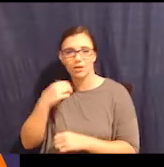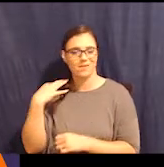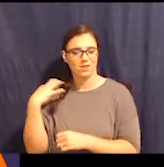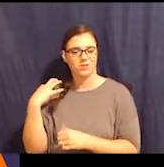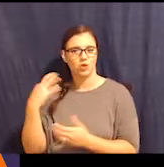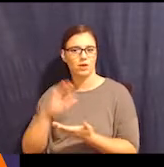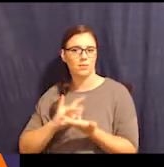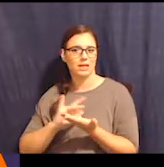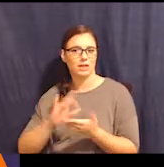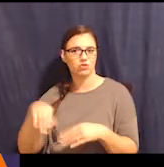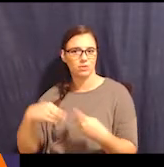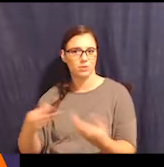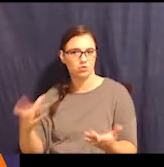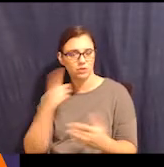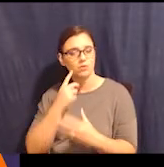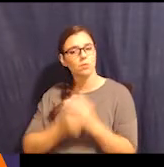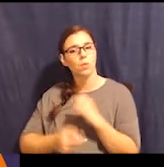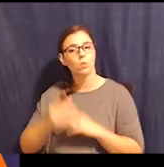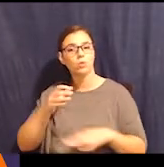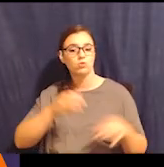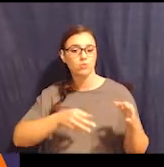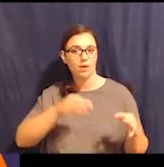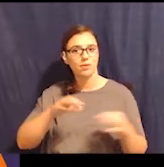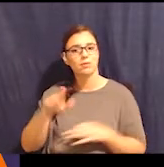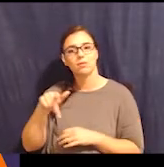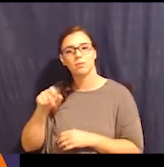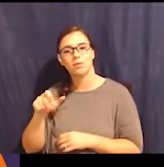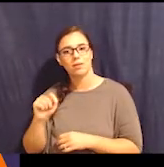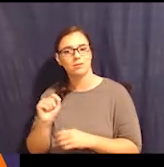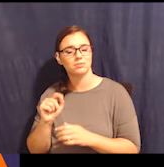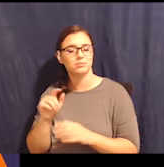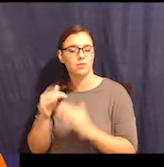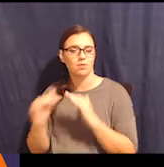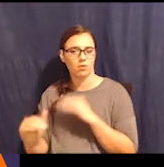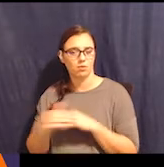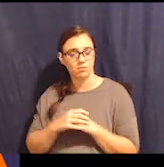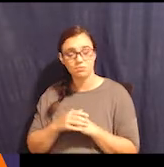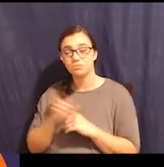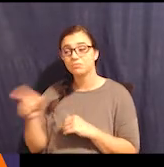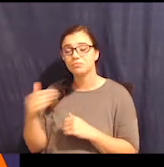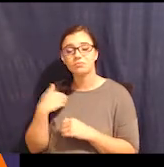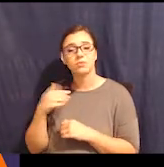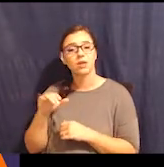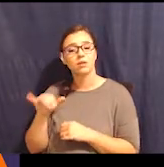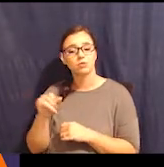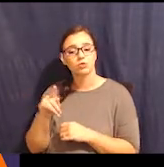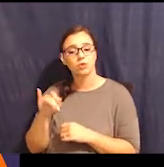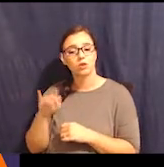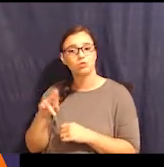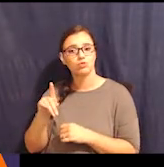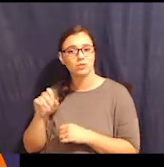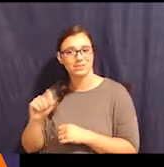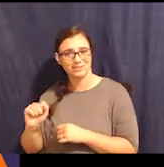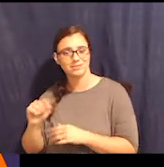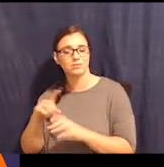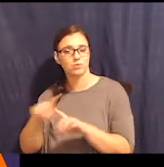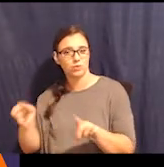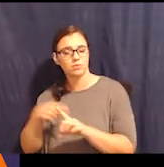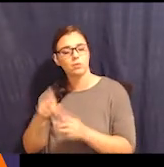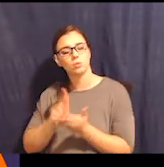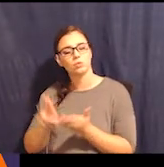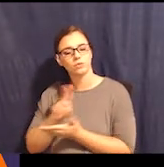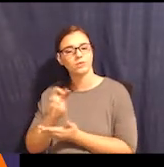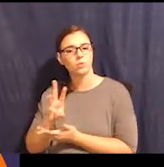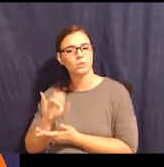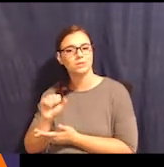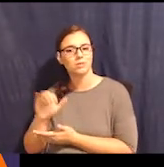levels. Ms. Strobach holds a Juris Doctorate degree from the University of Wisconsin Law School, a Master of Social Work degree